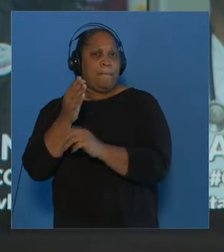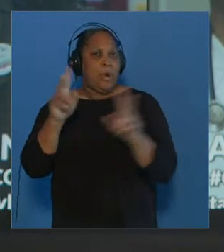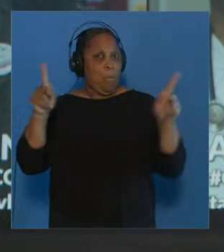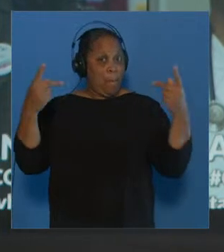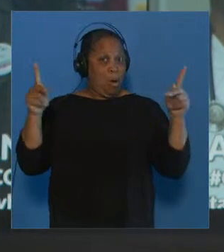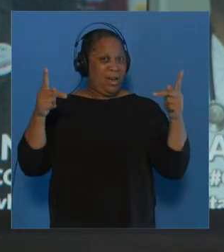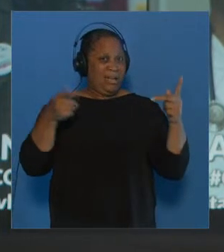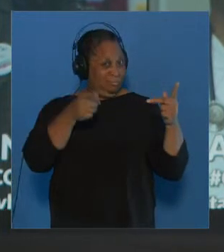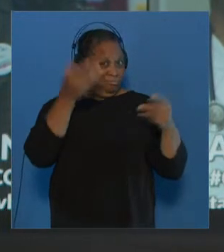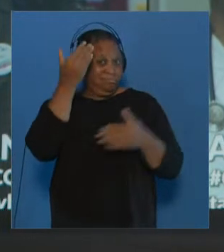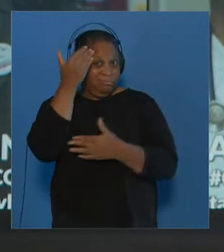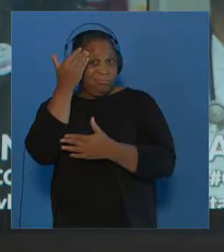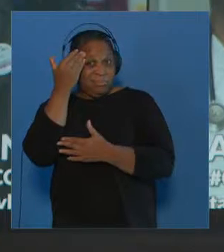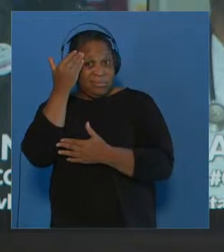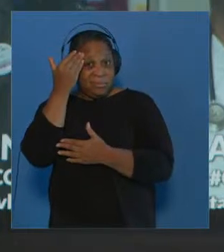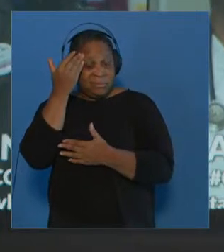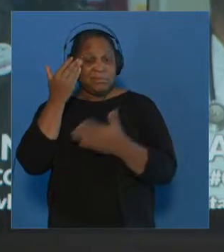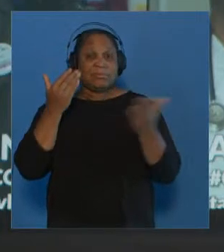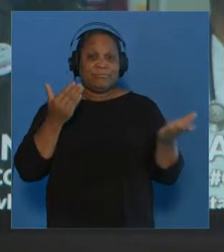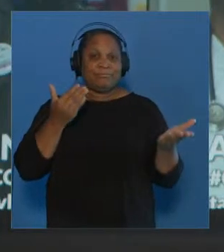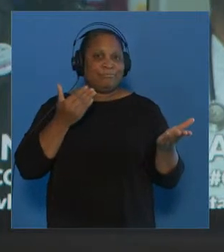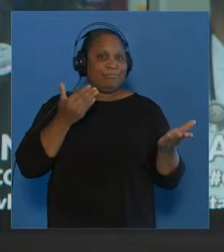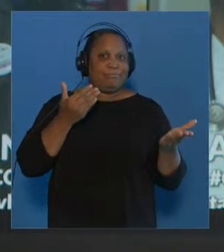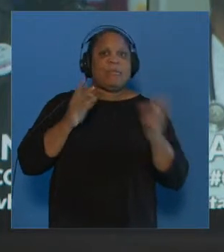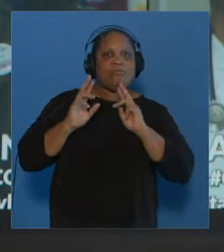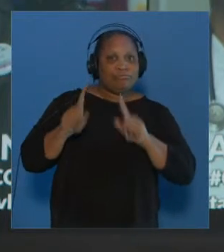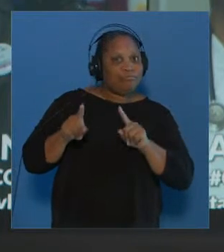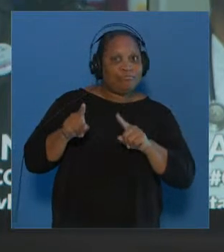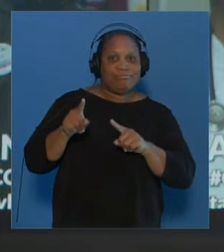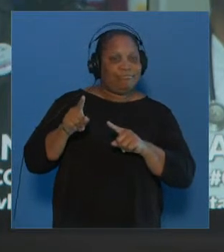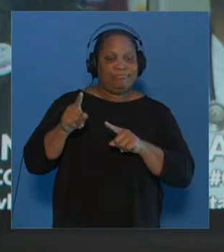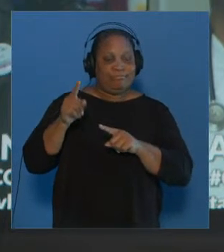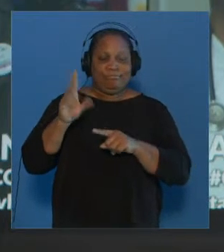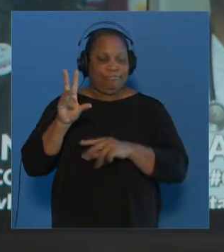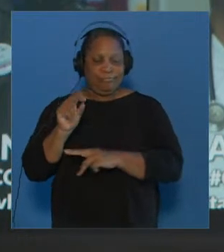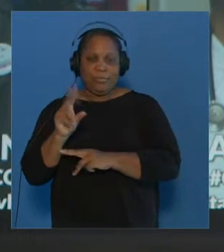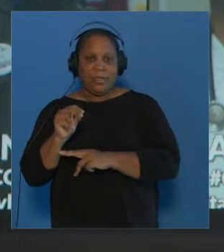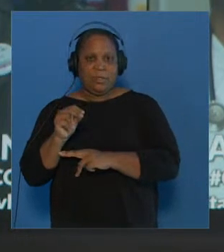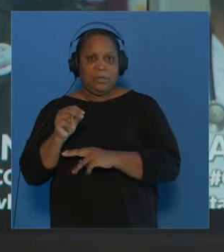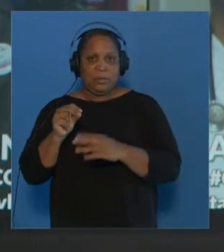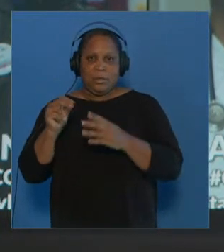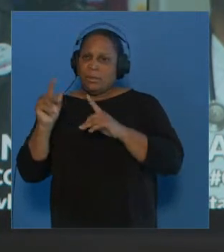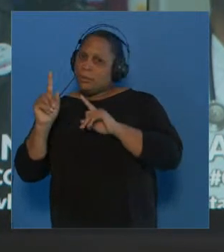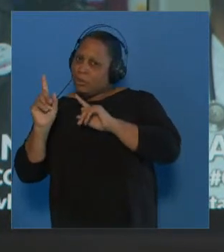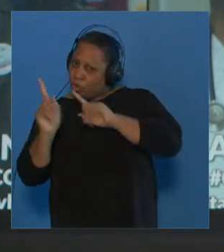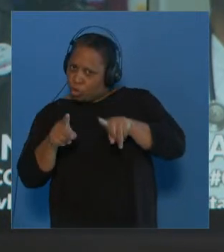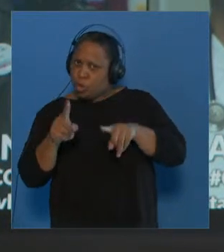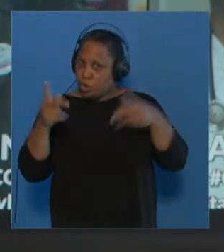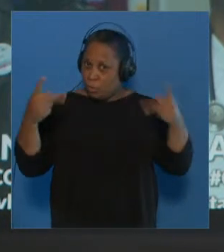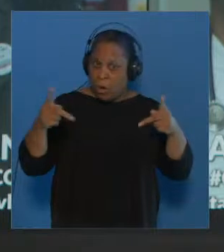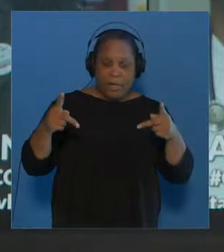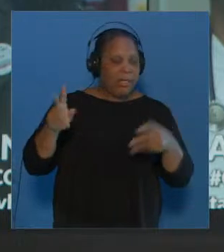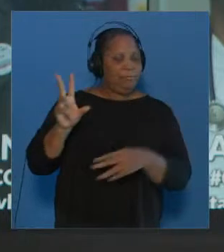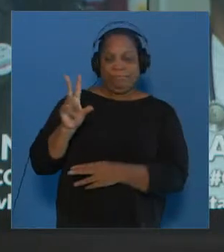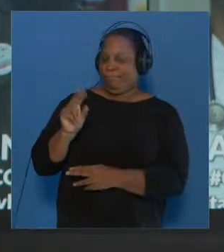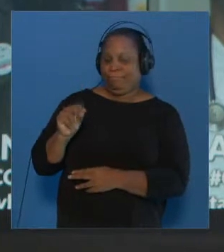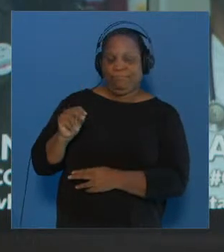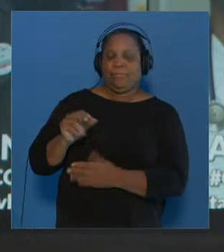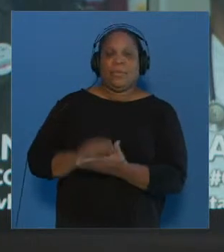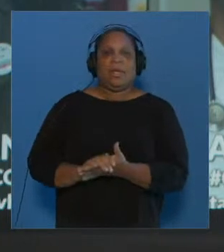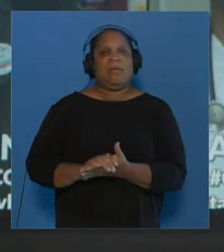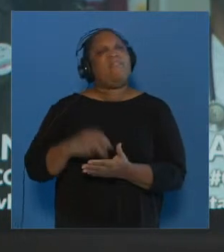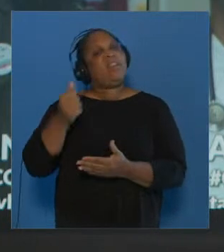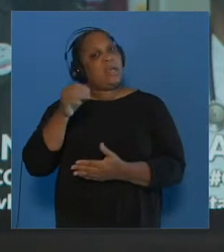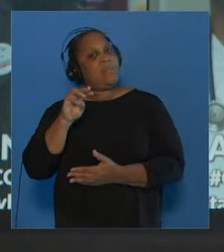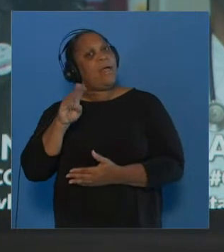aware of the party? I was not. Did you go to the party? I did not. For your other